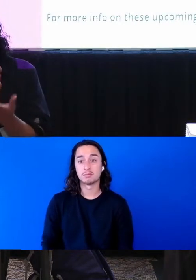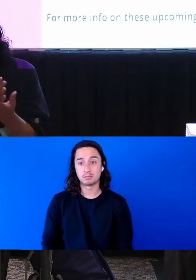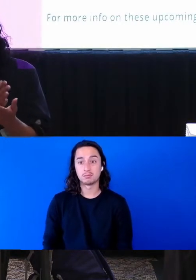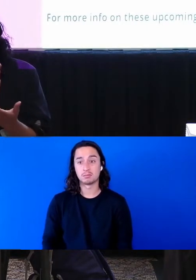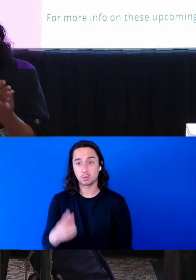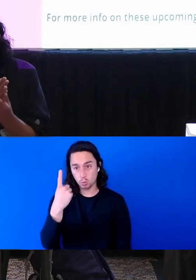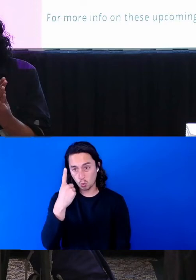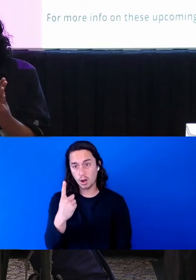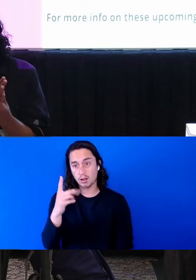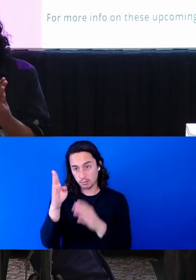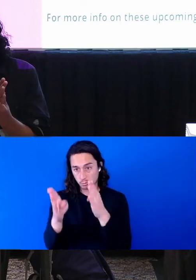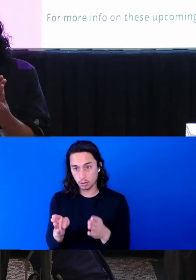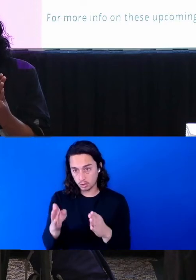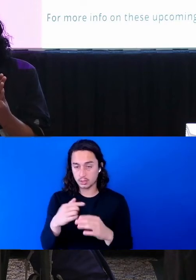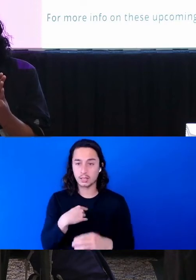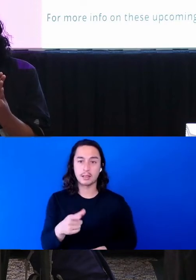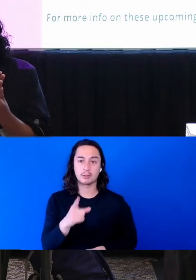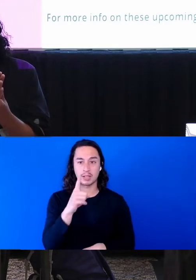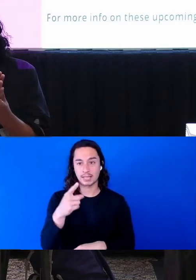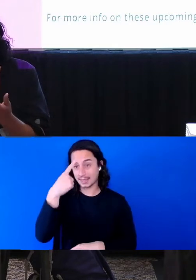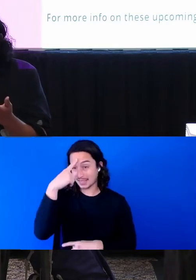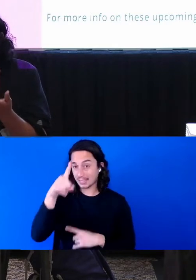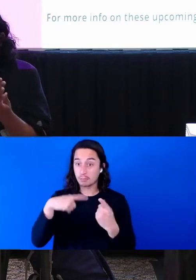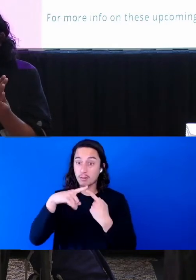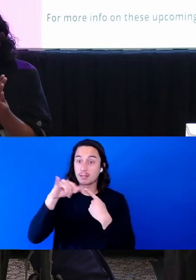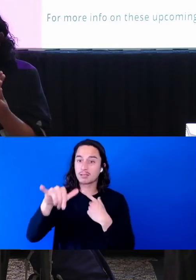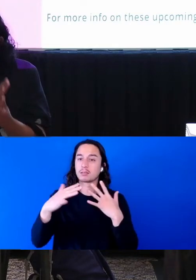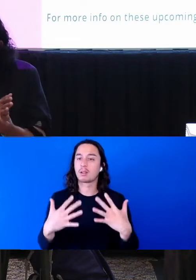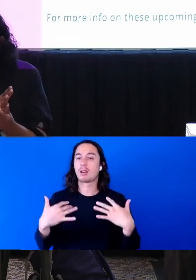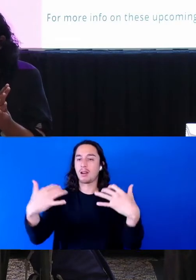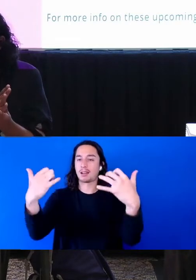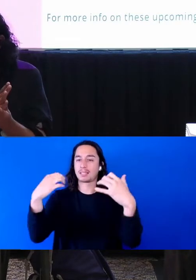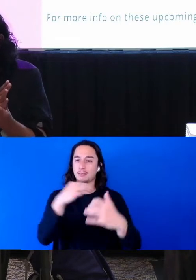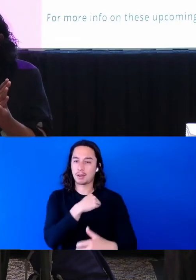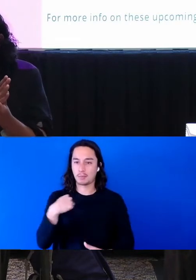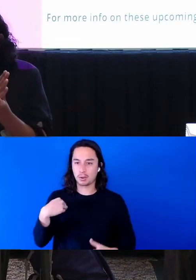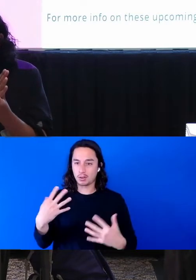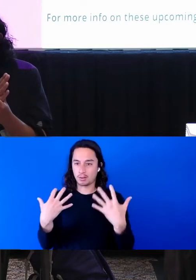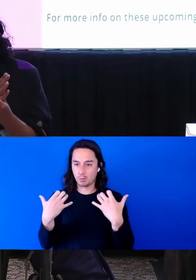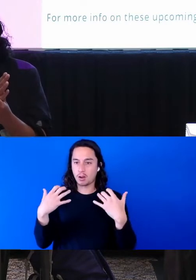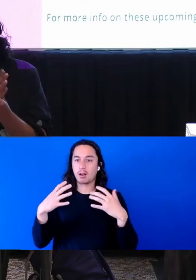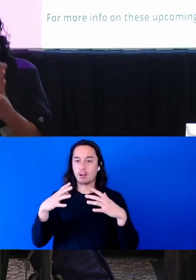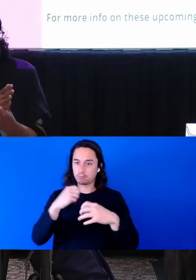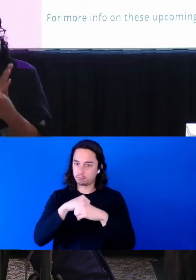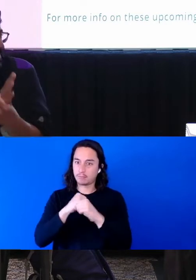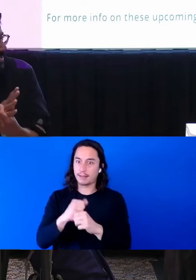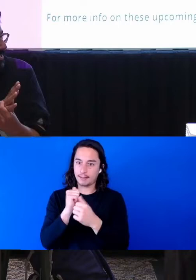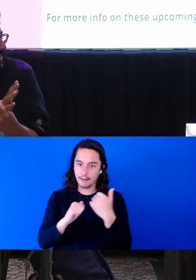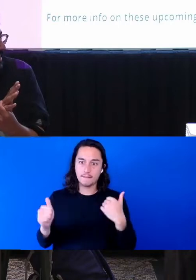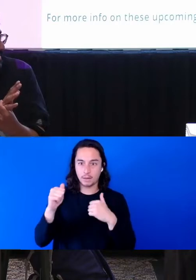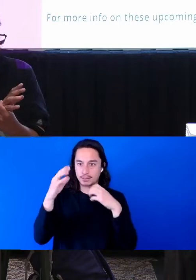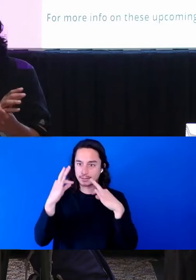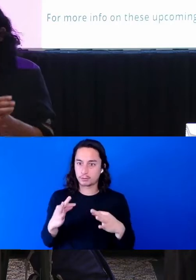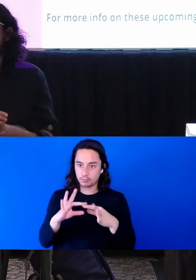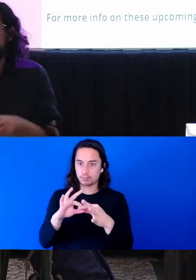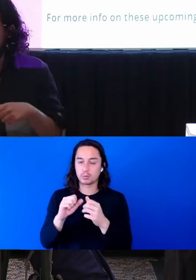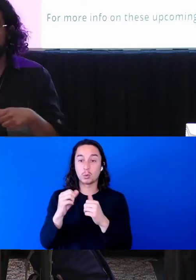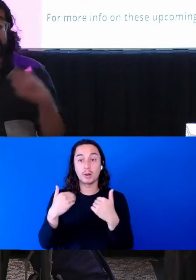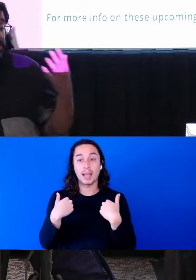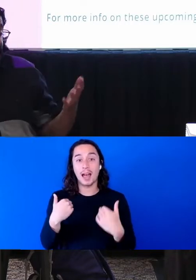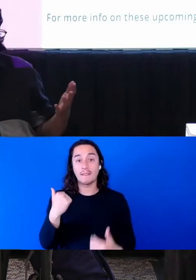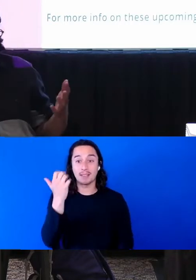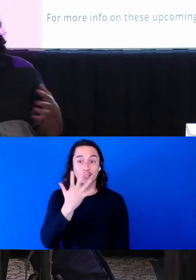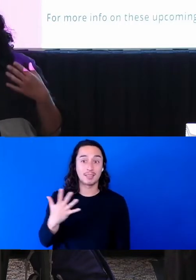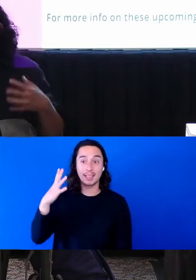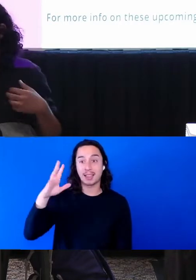think about, and that is the audience member that I want to make every decision around. So when we have an aesthetic question of like, even if it's